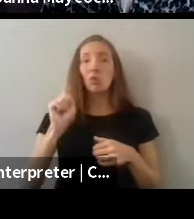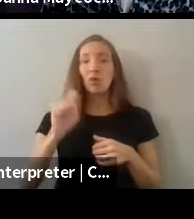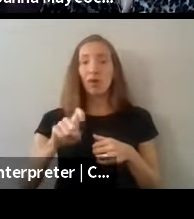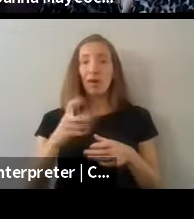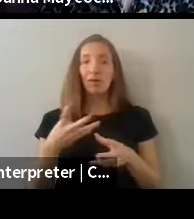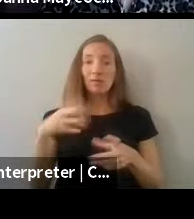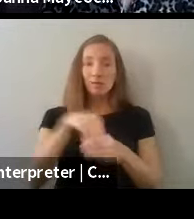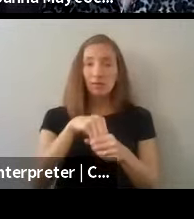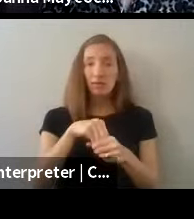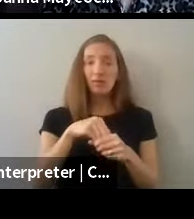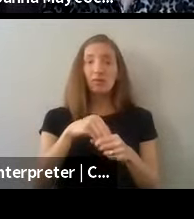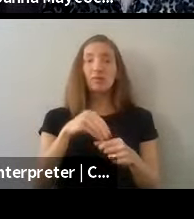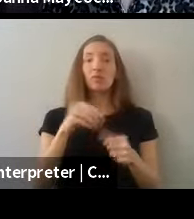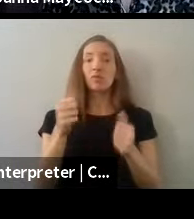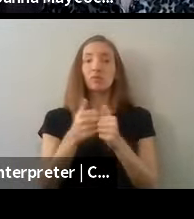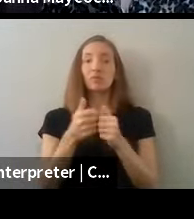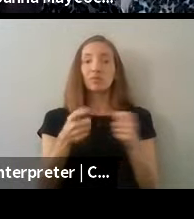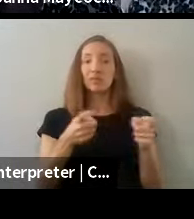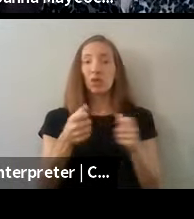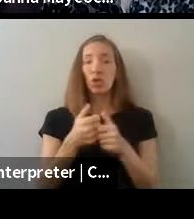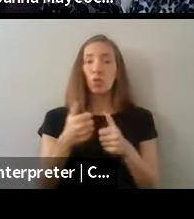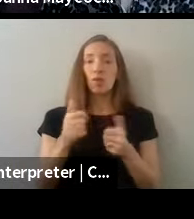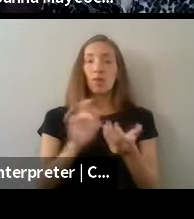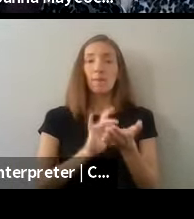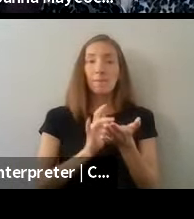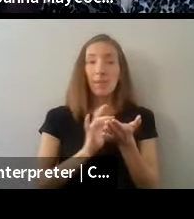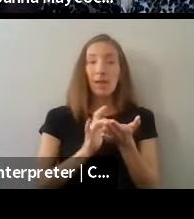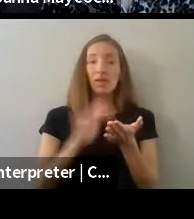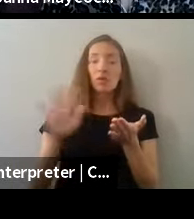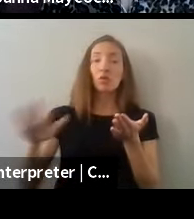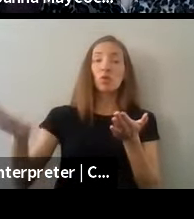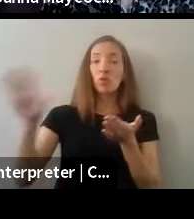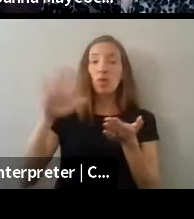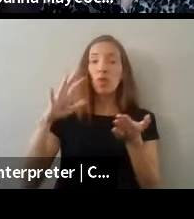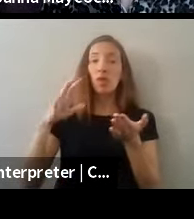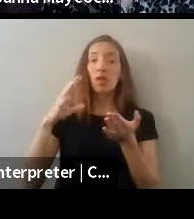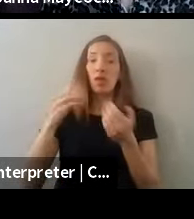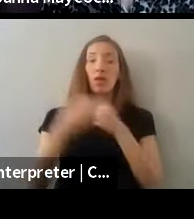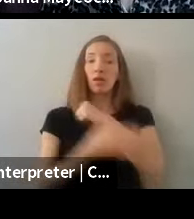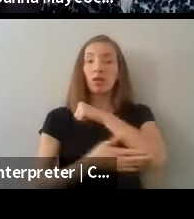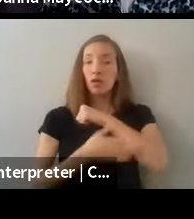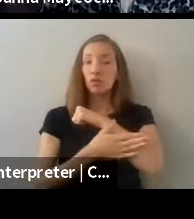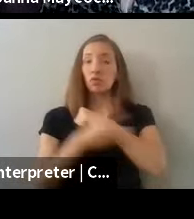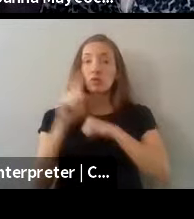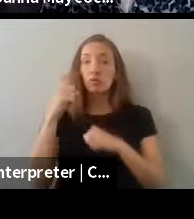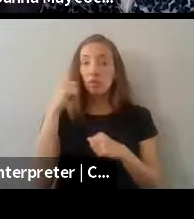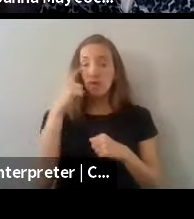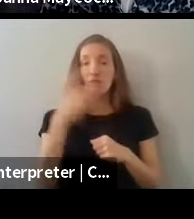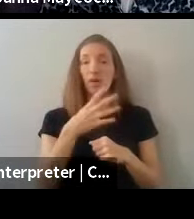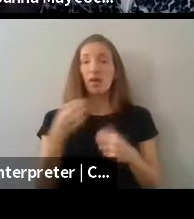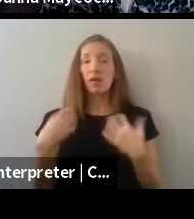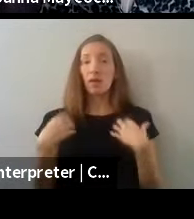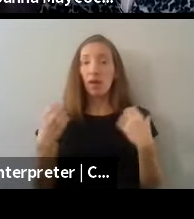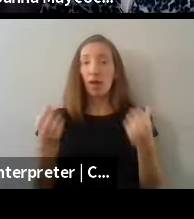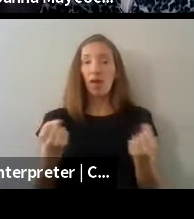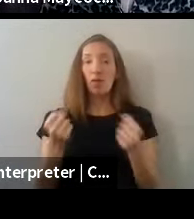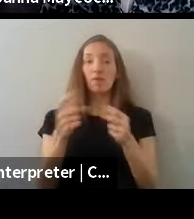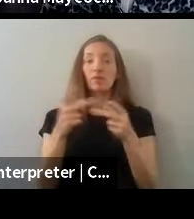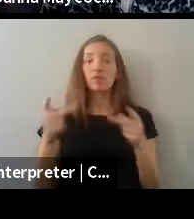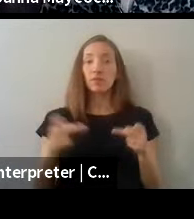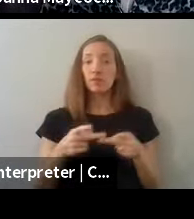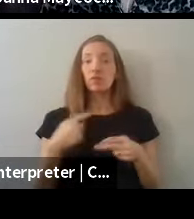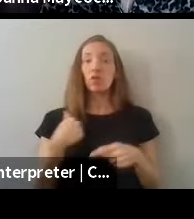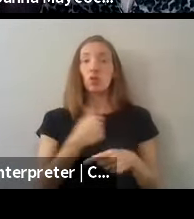governments where the health facilities are under. And we've been able to, you know, have even some nurses' license